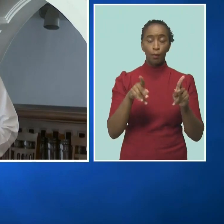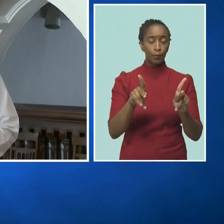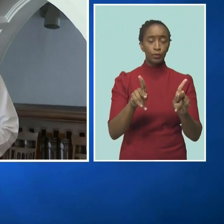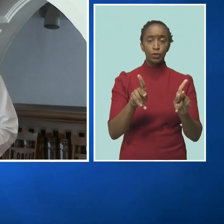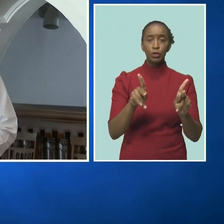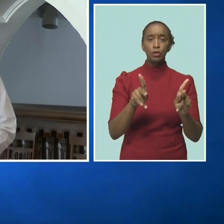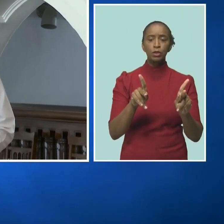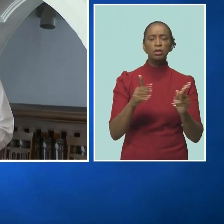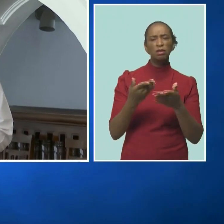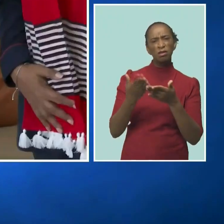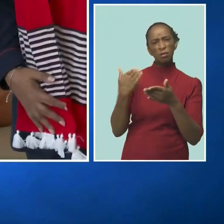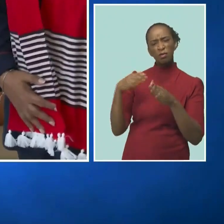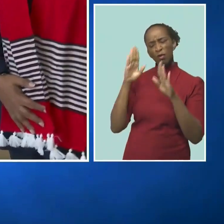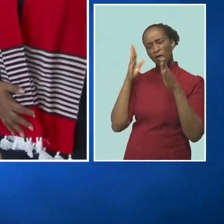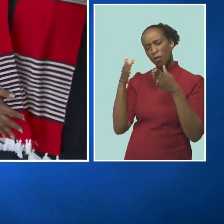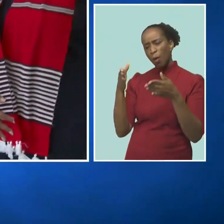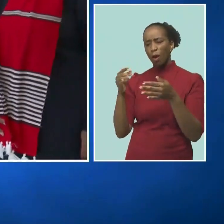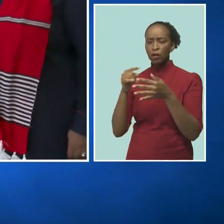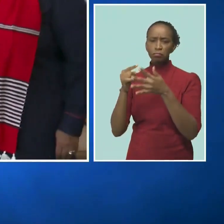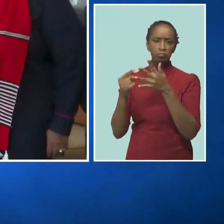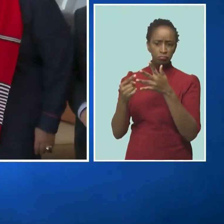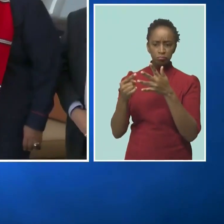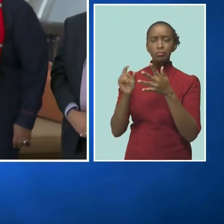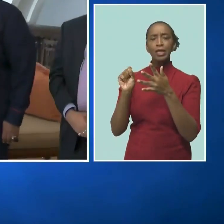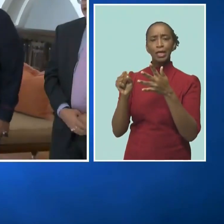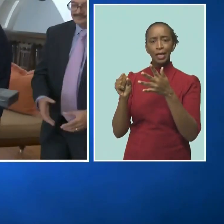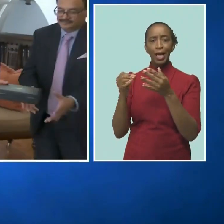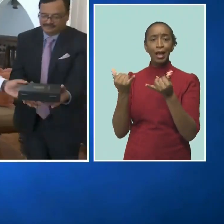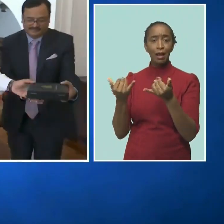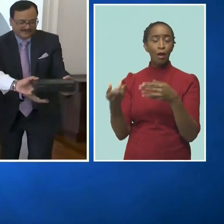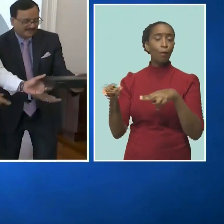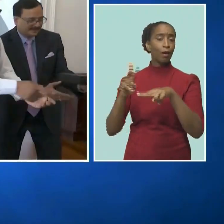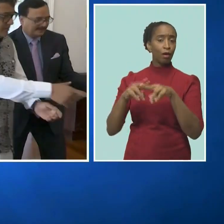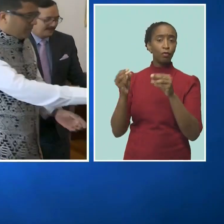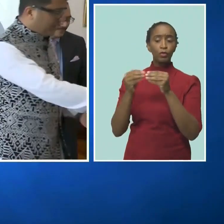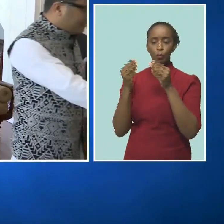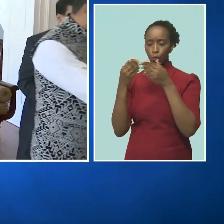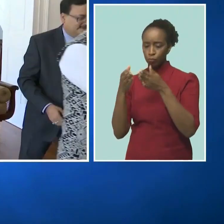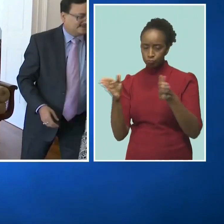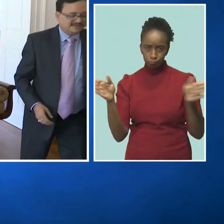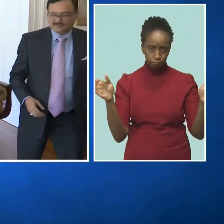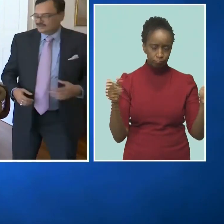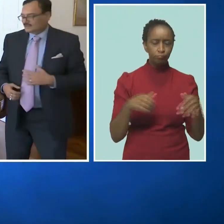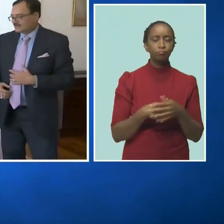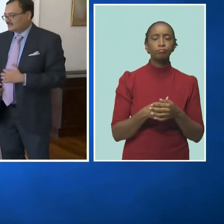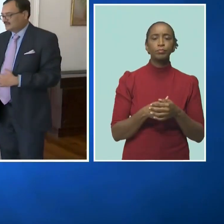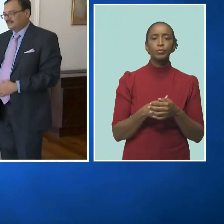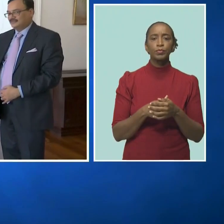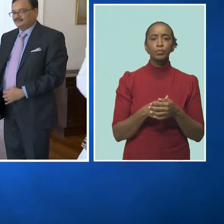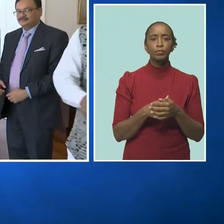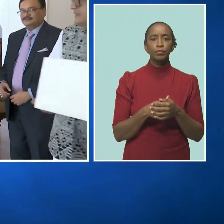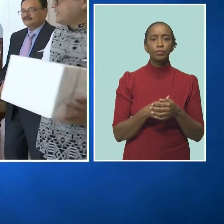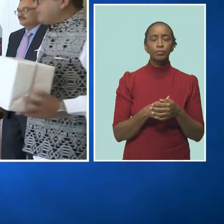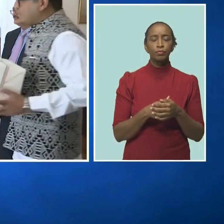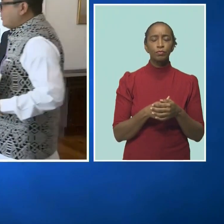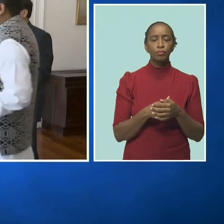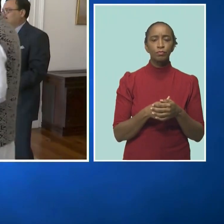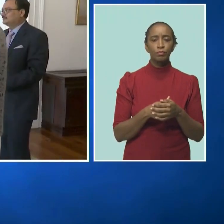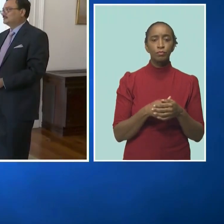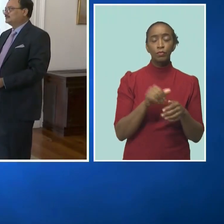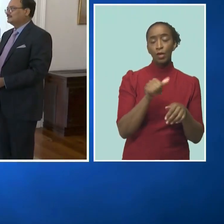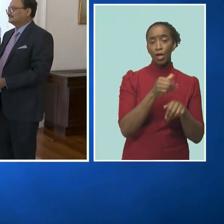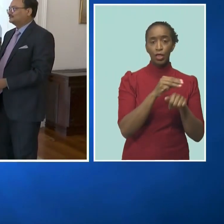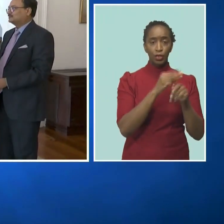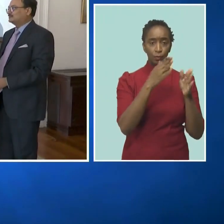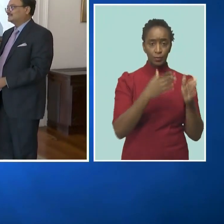focused on in the past. Meanwhile, India's Minister of State for External Affairs, Shri Pabitra Margarita, accepted the award